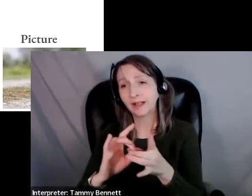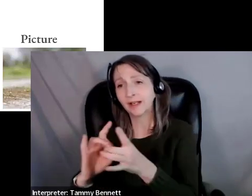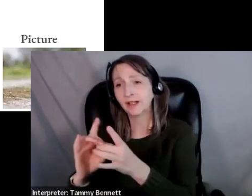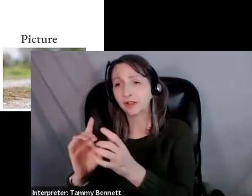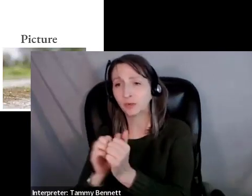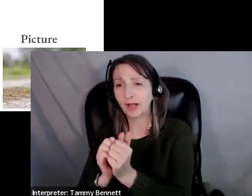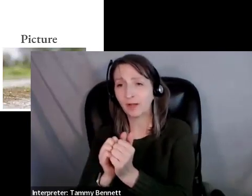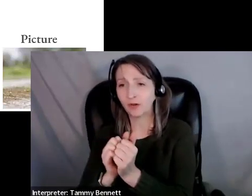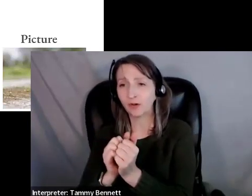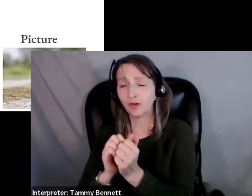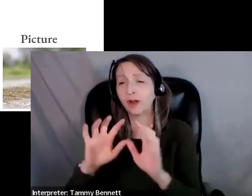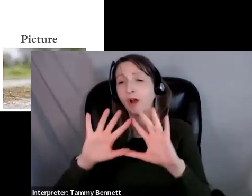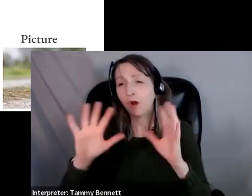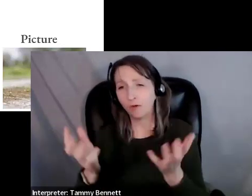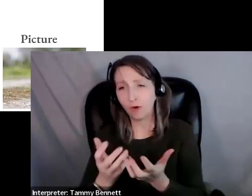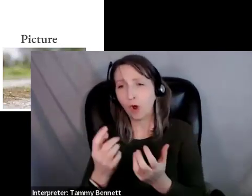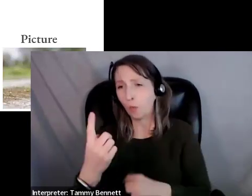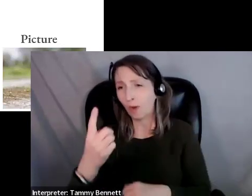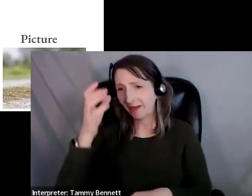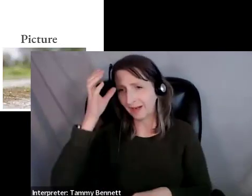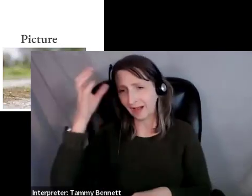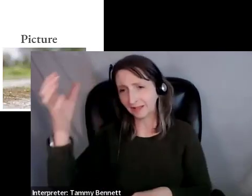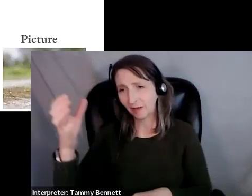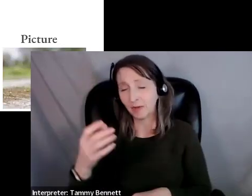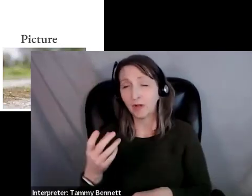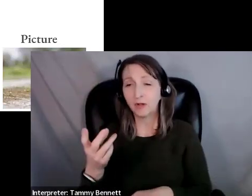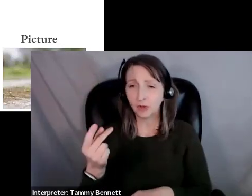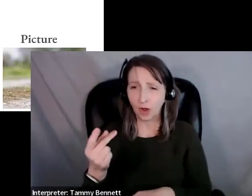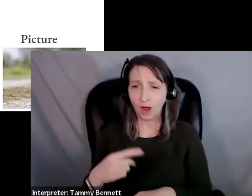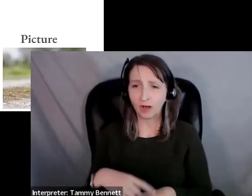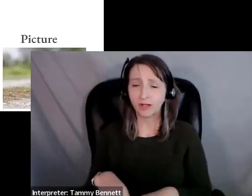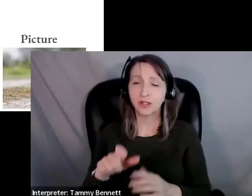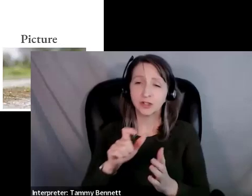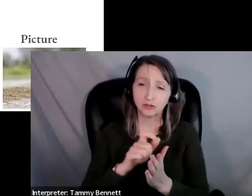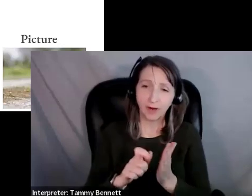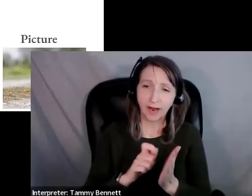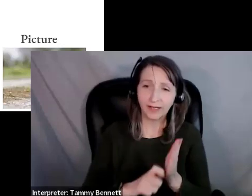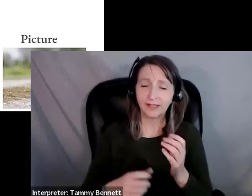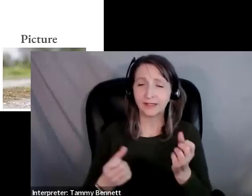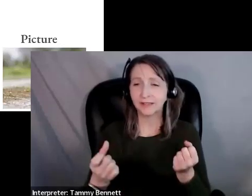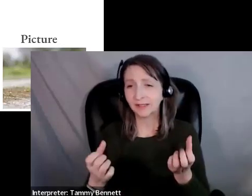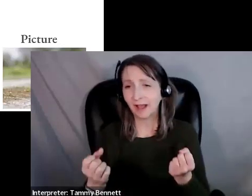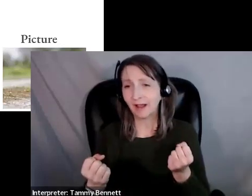one concept, the dog. Writing, signing, saying an AAC in a picture.